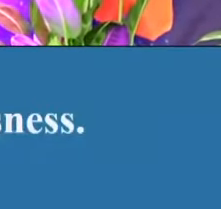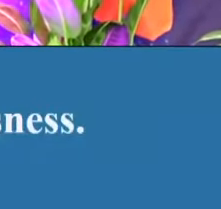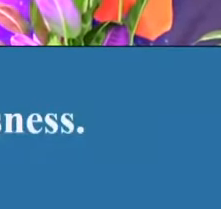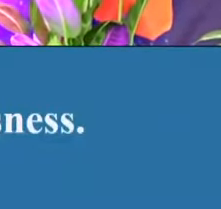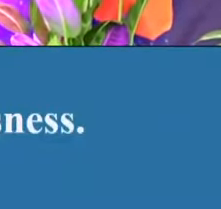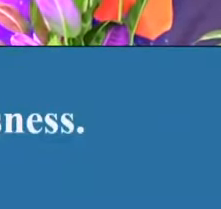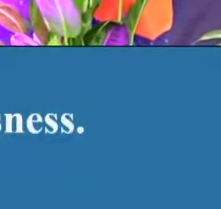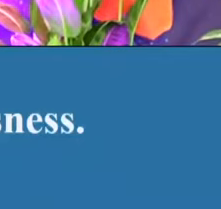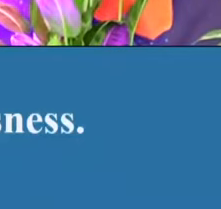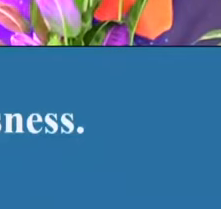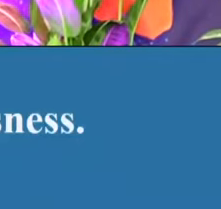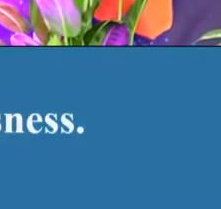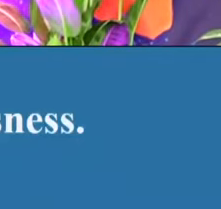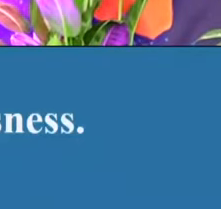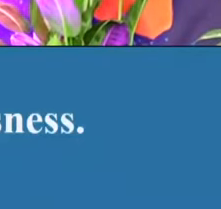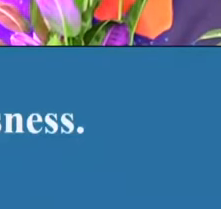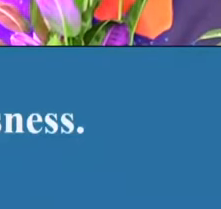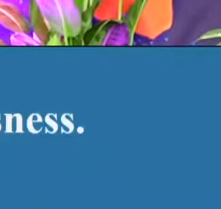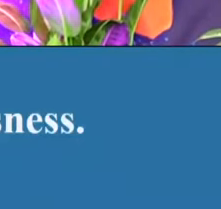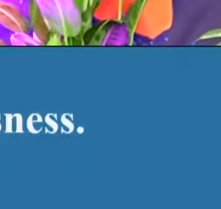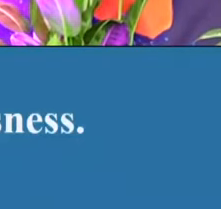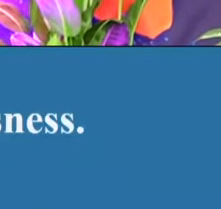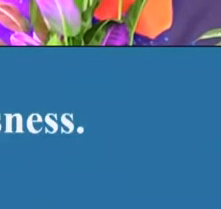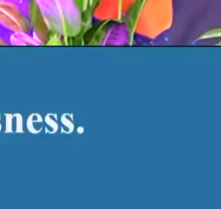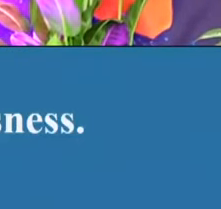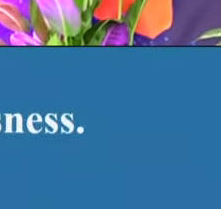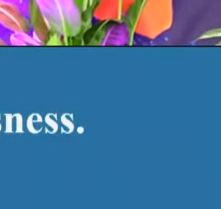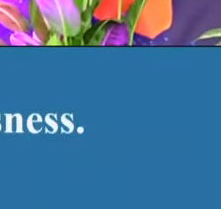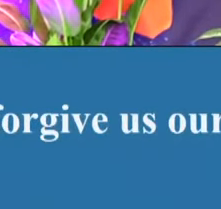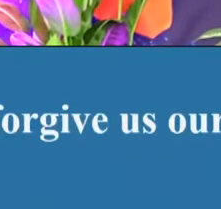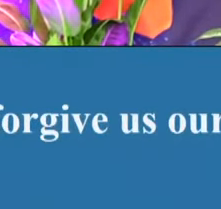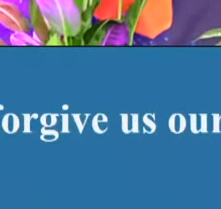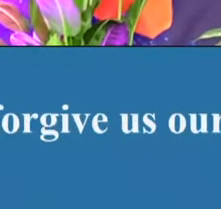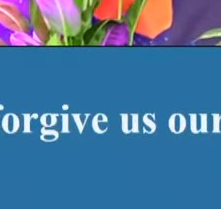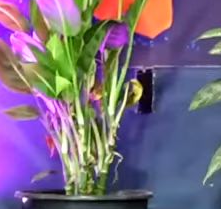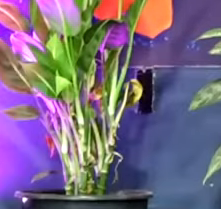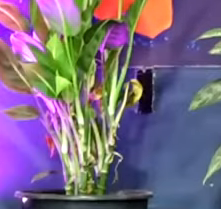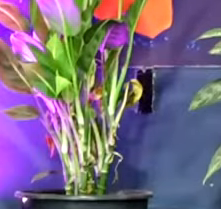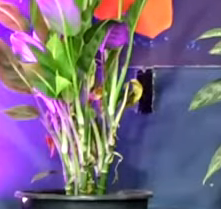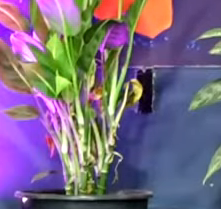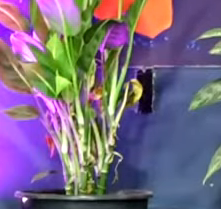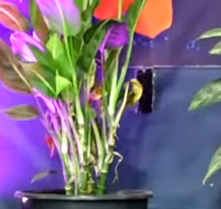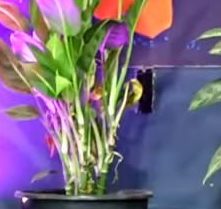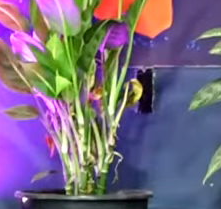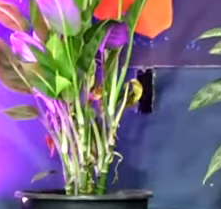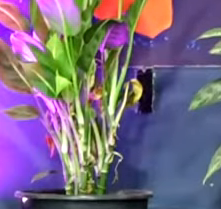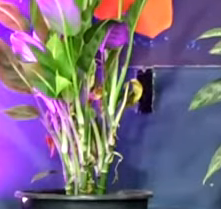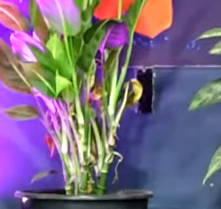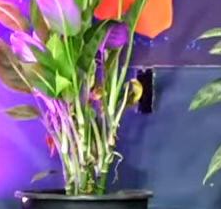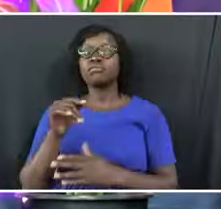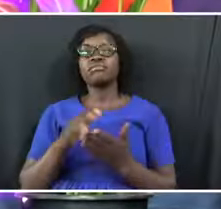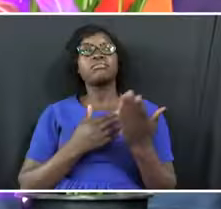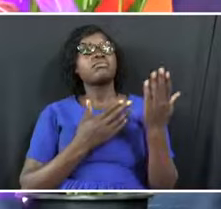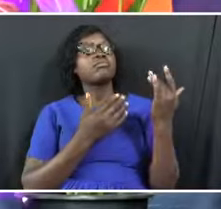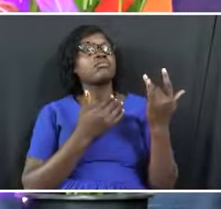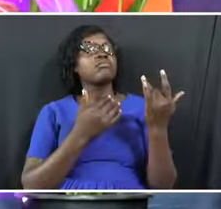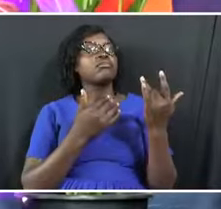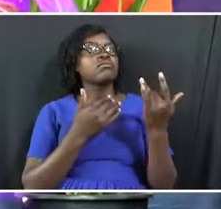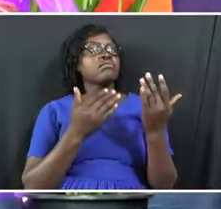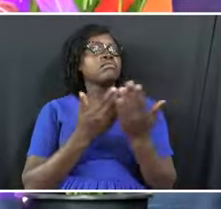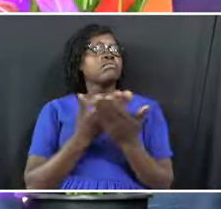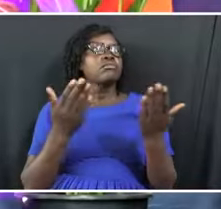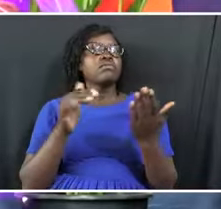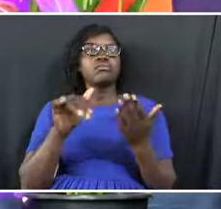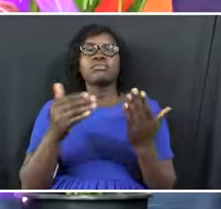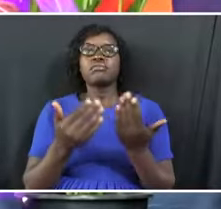and cleanse us from all our unrighteousness. I want to point some hope to somebody that,